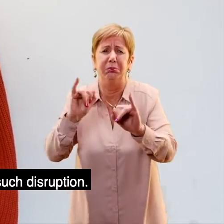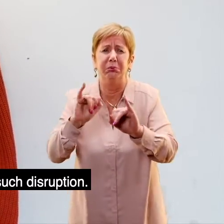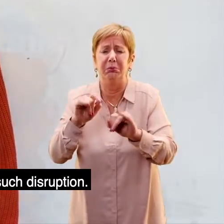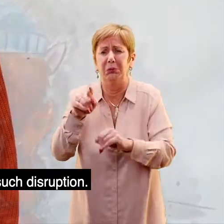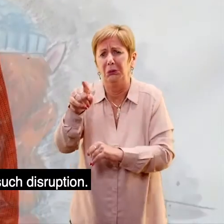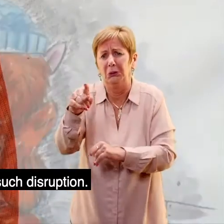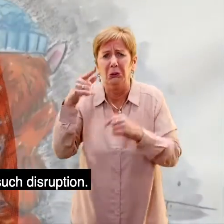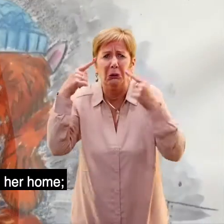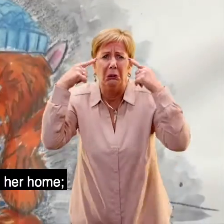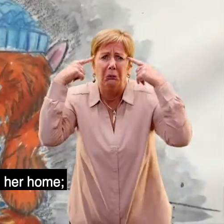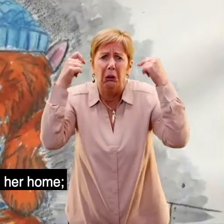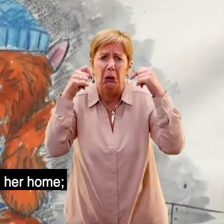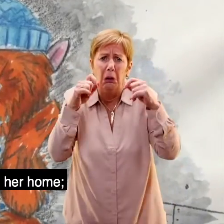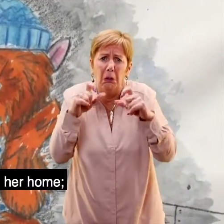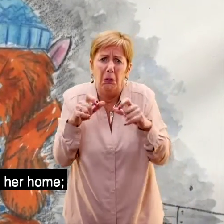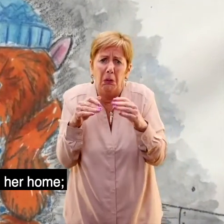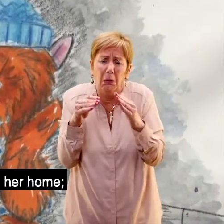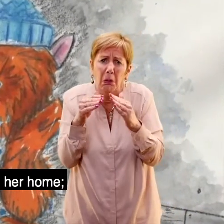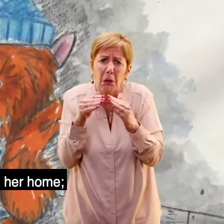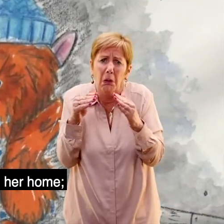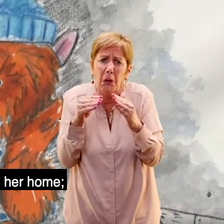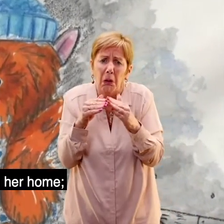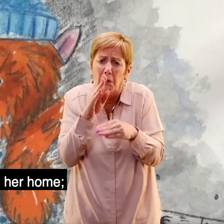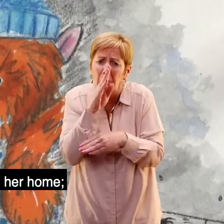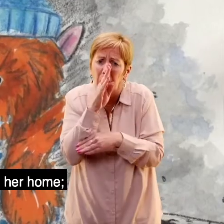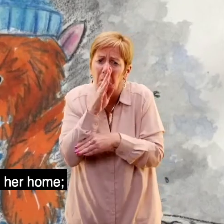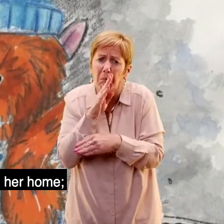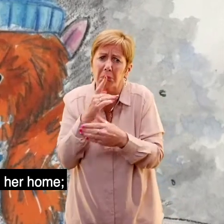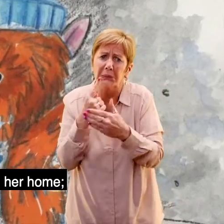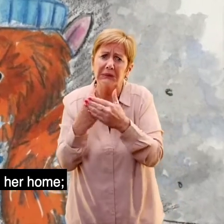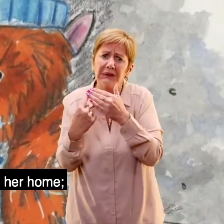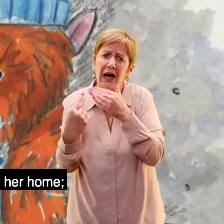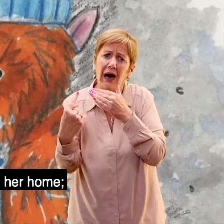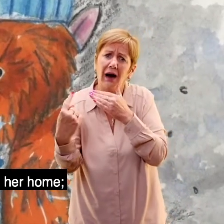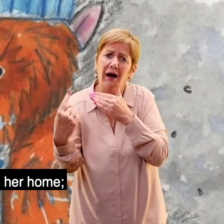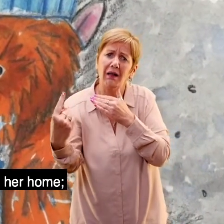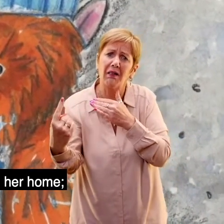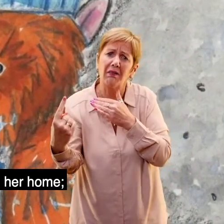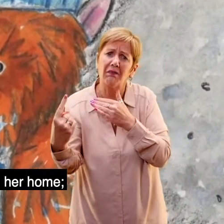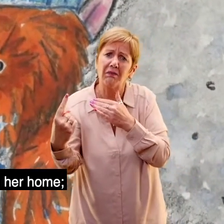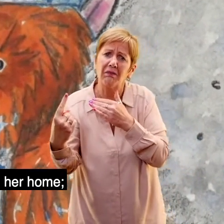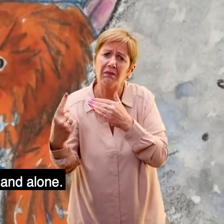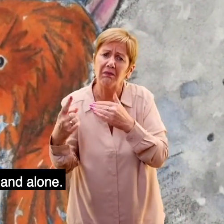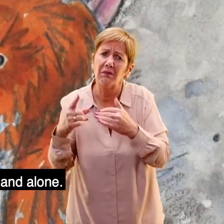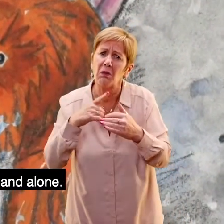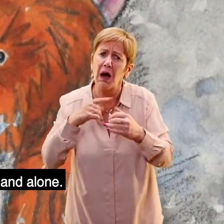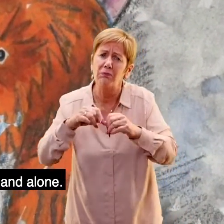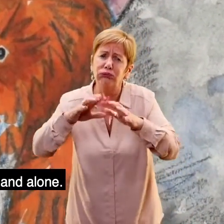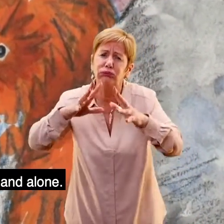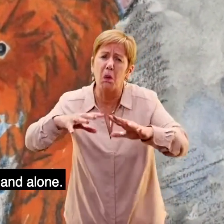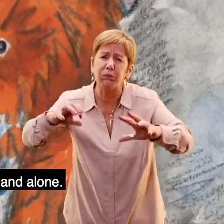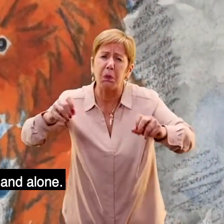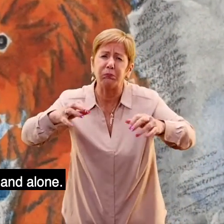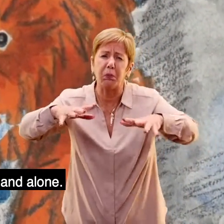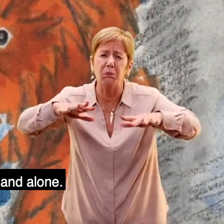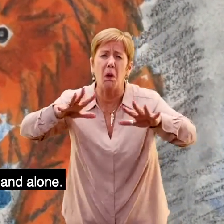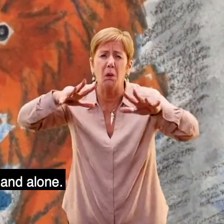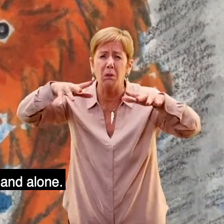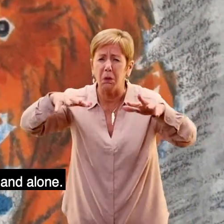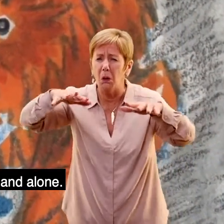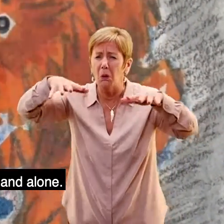disruption. Marge Monster is cooped up in her home. Like everyone else, she is sad